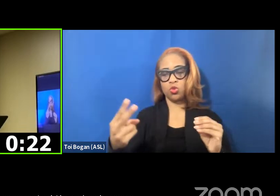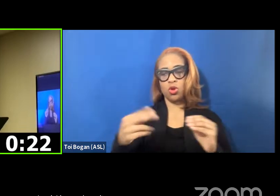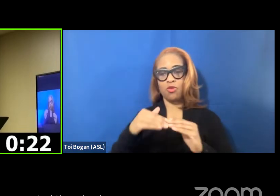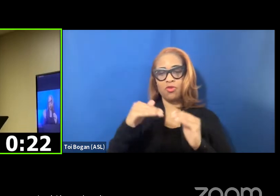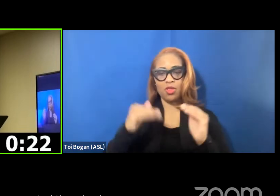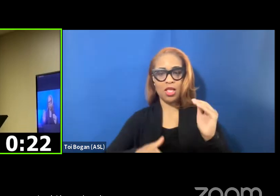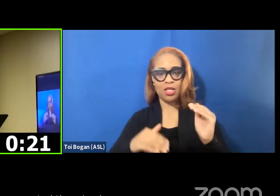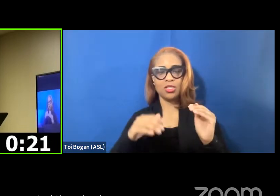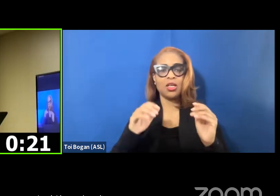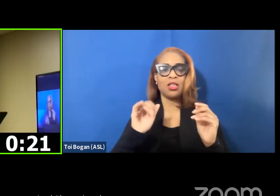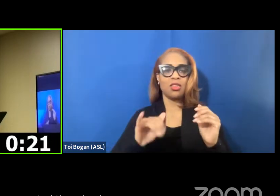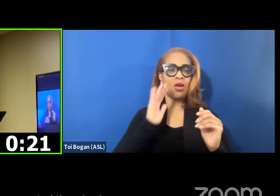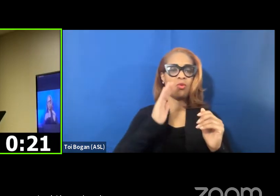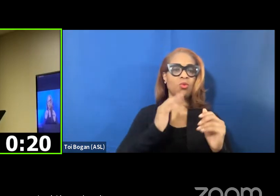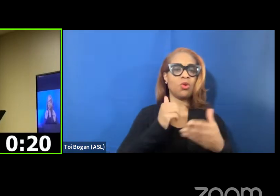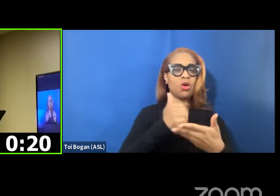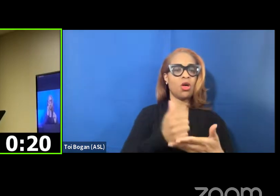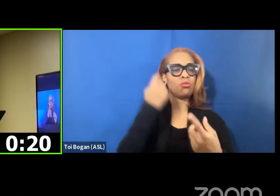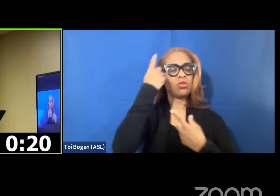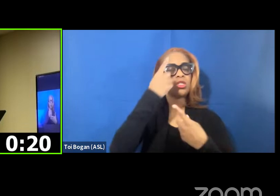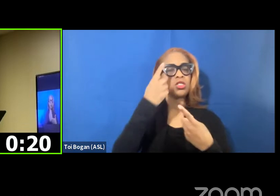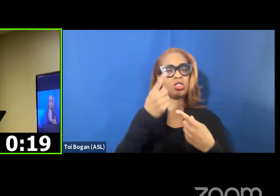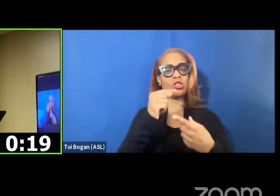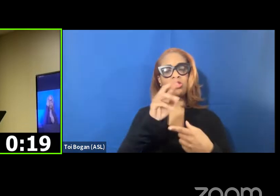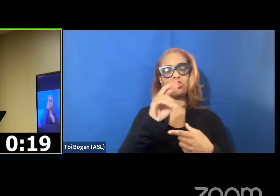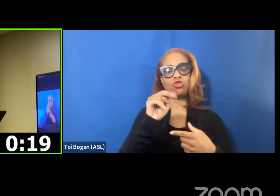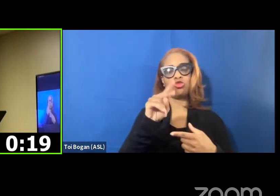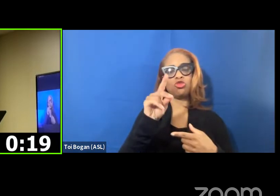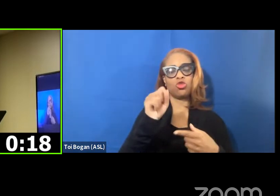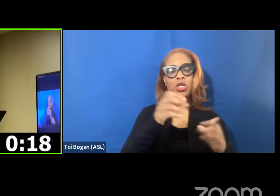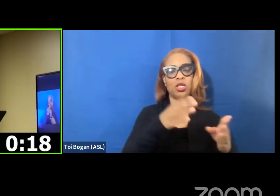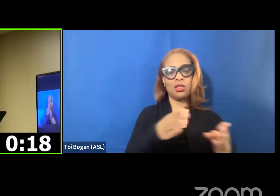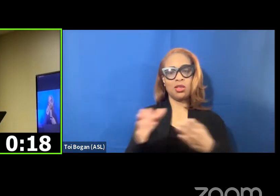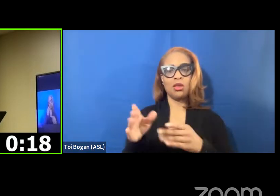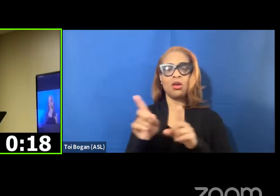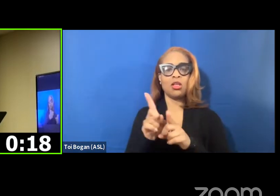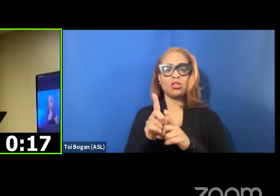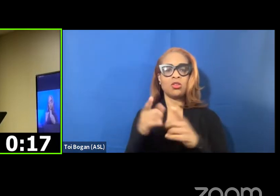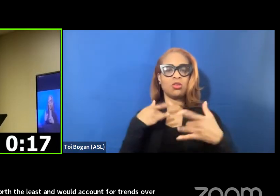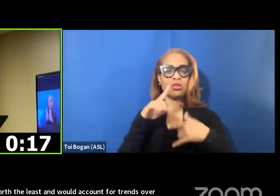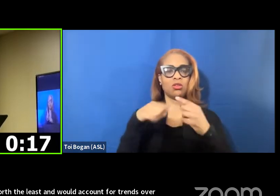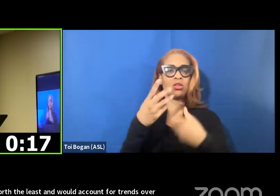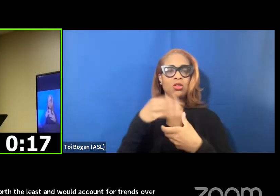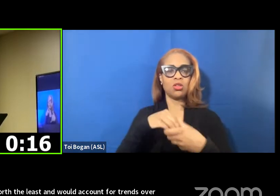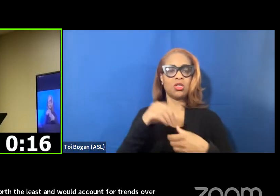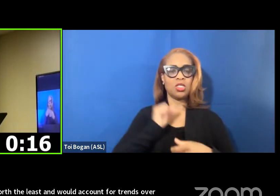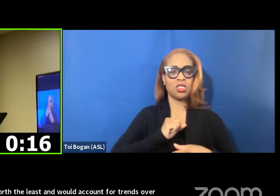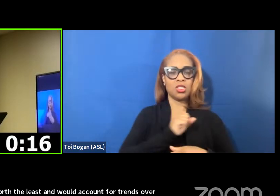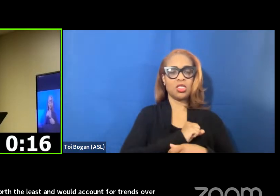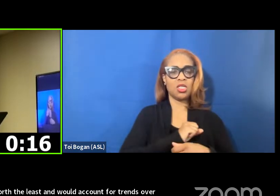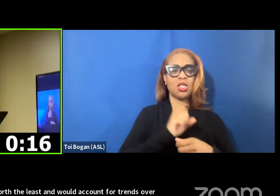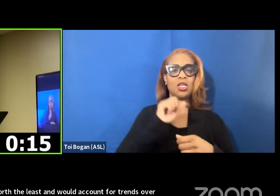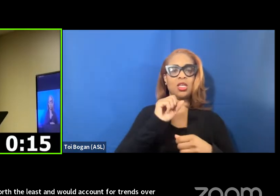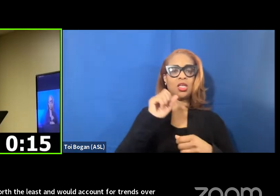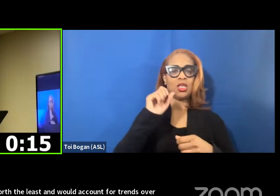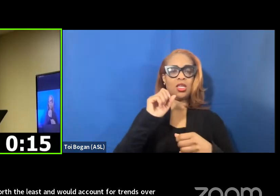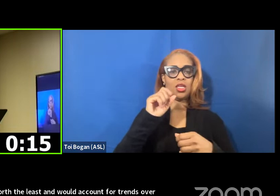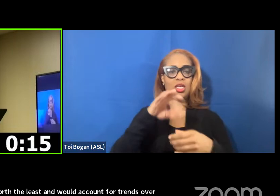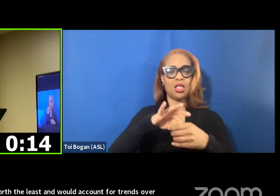account for trends over time we also have concerns about including u.s senate elections in the calculation